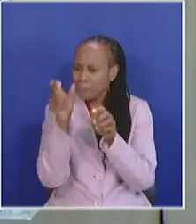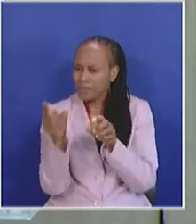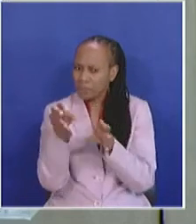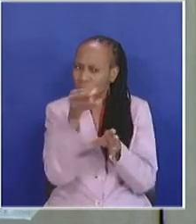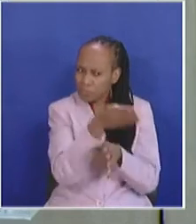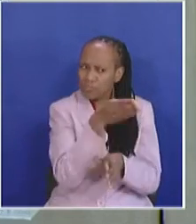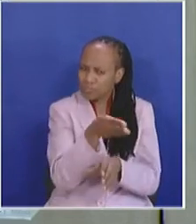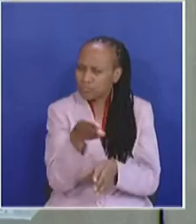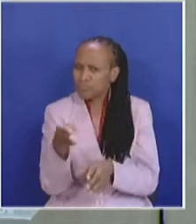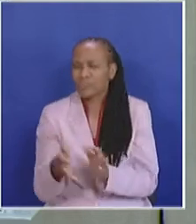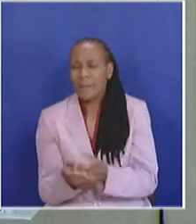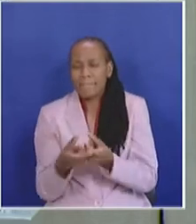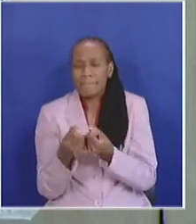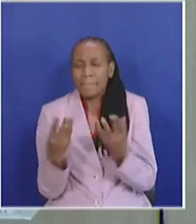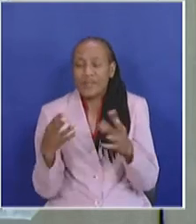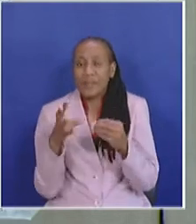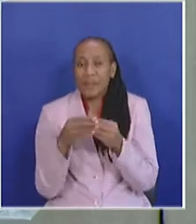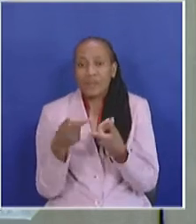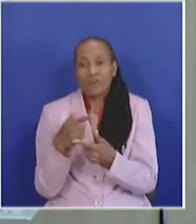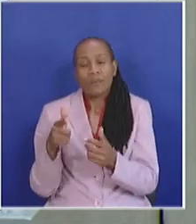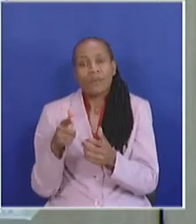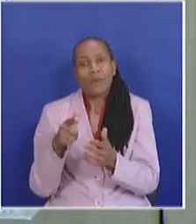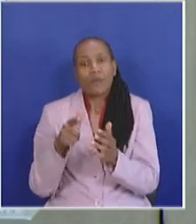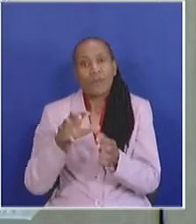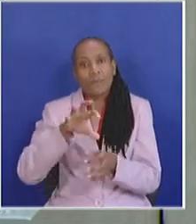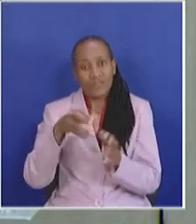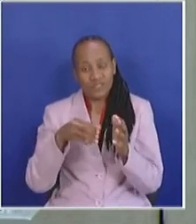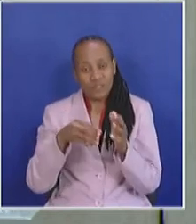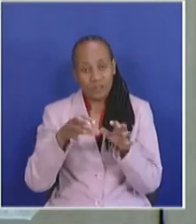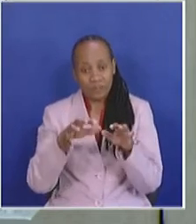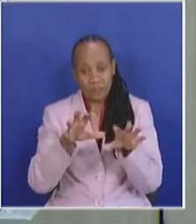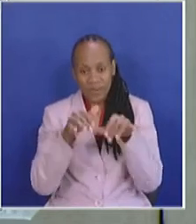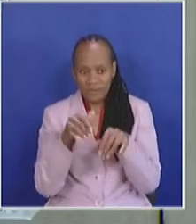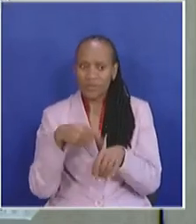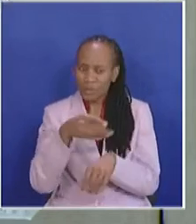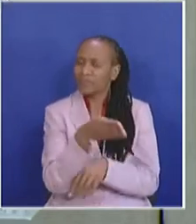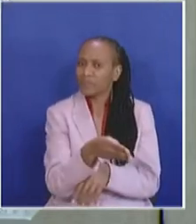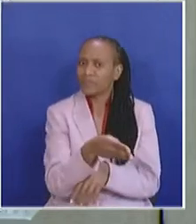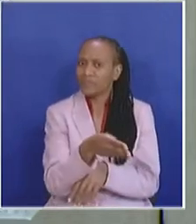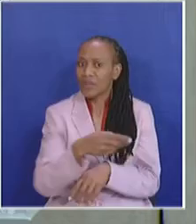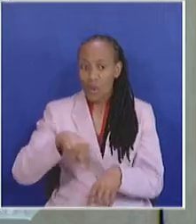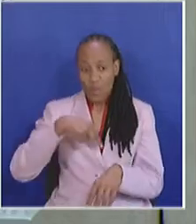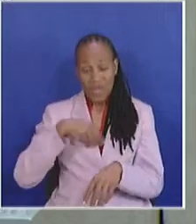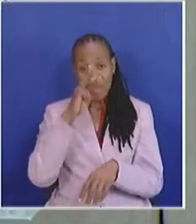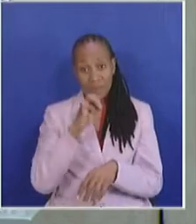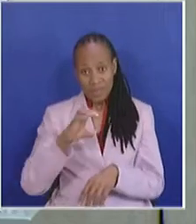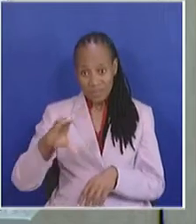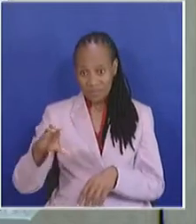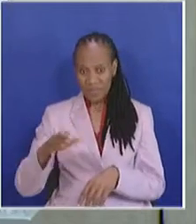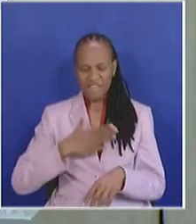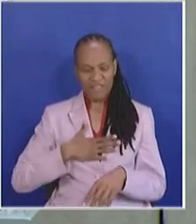many of members of the legislature were there. As MECs, we take the NCOP week visits